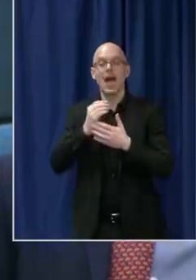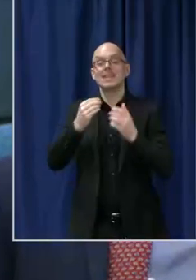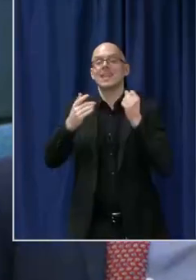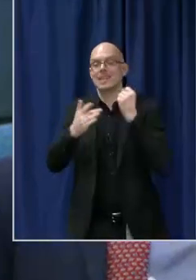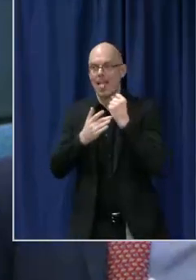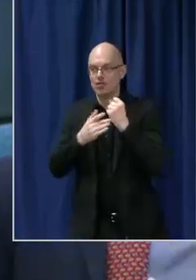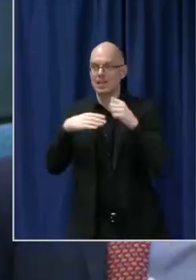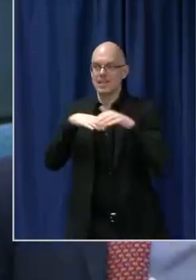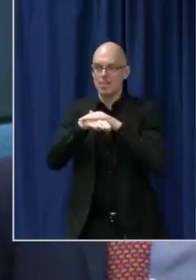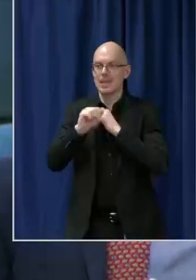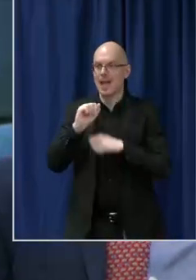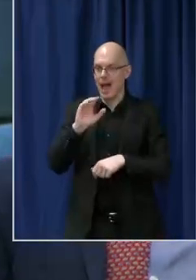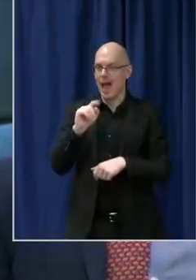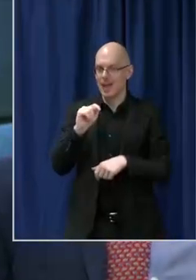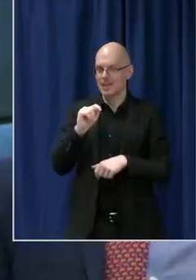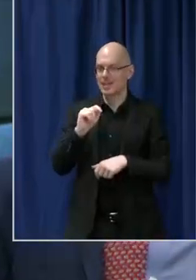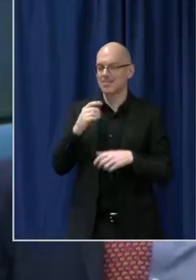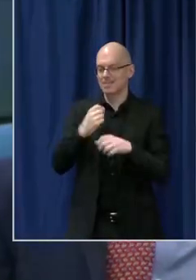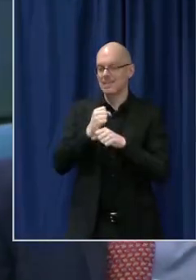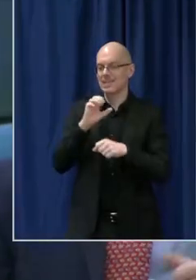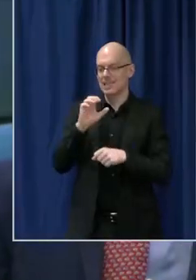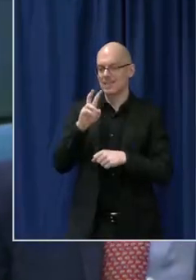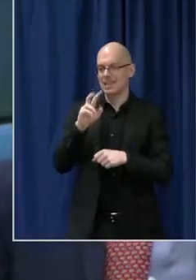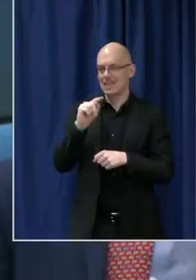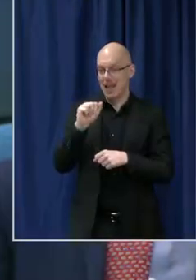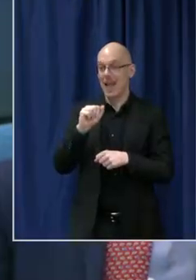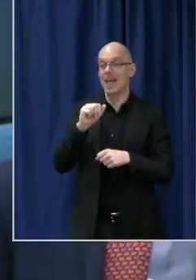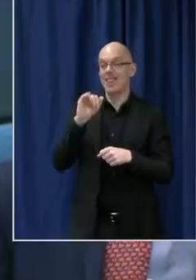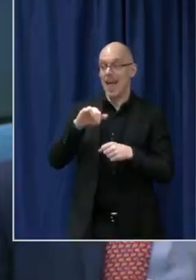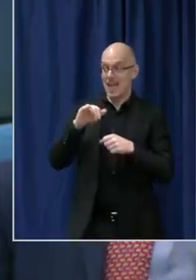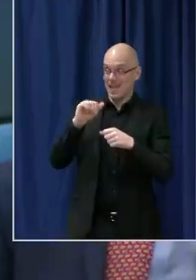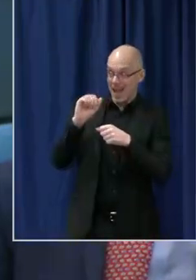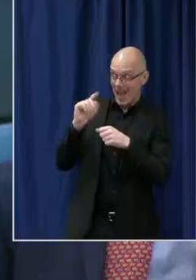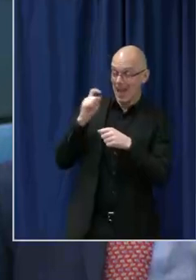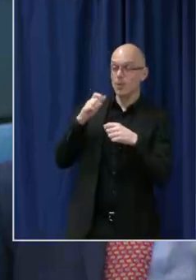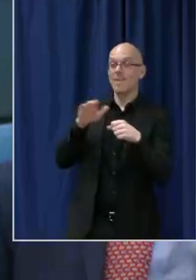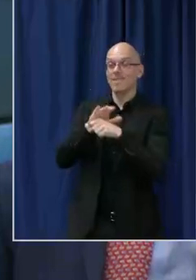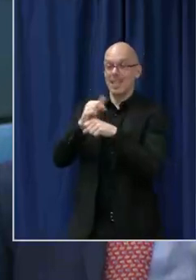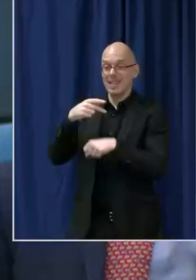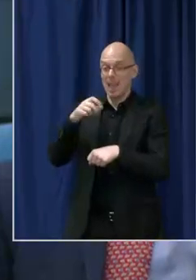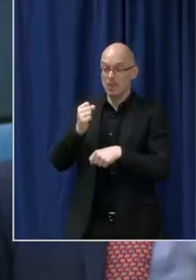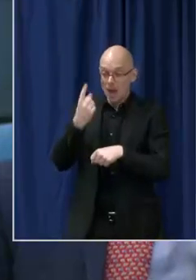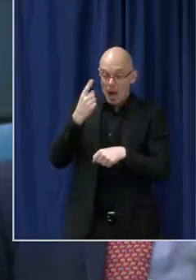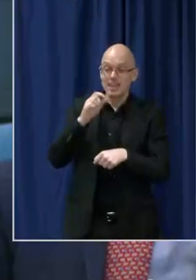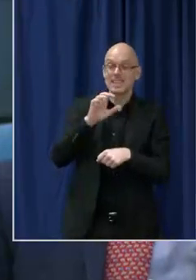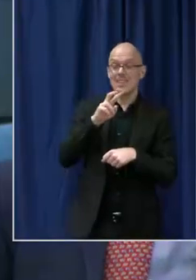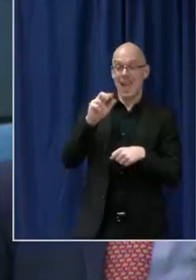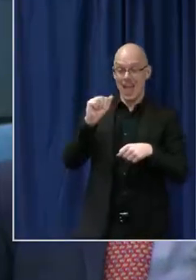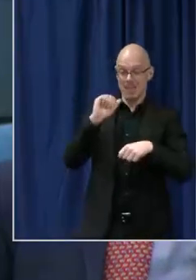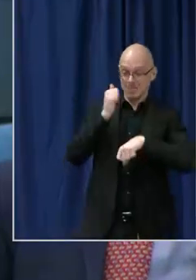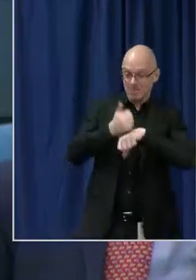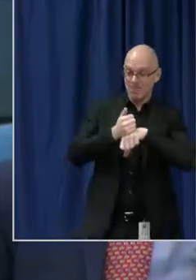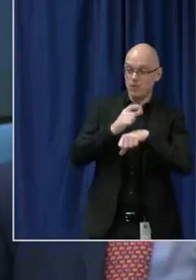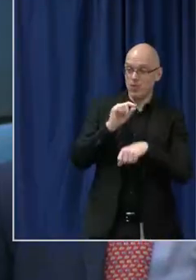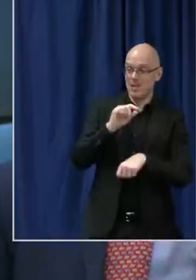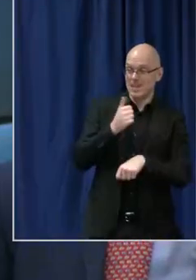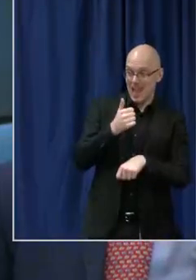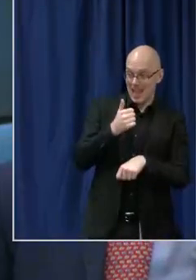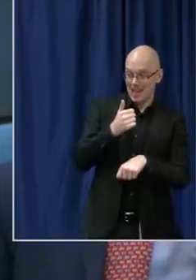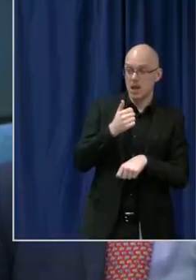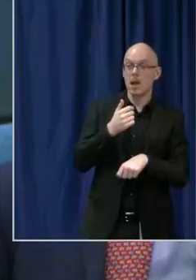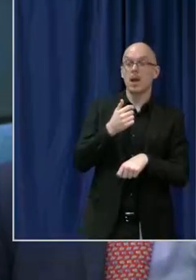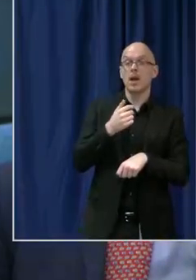Accessibility Act, that will fill gaps in the the CVA was enacted in 2010. Actually, the industry has